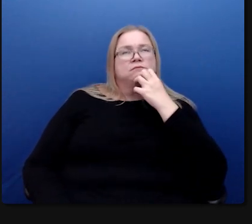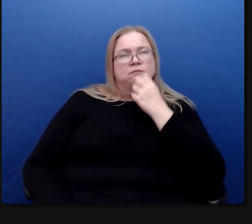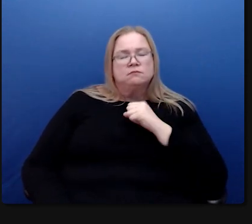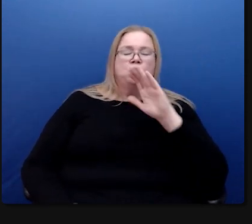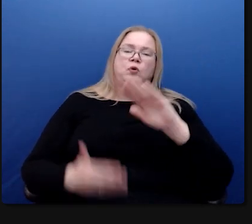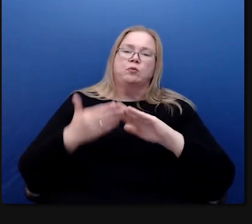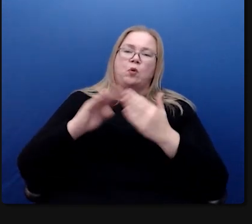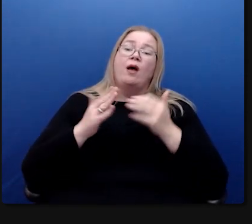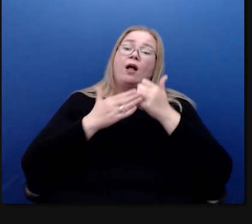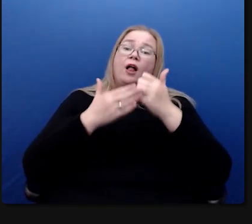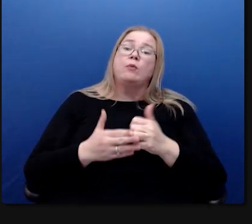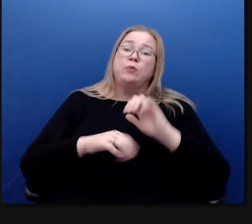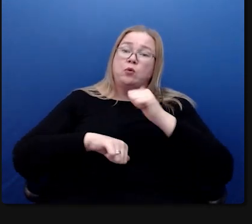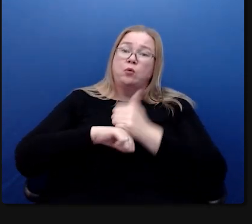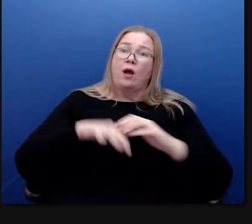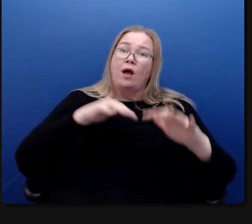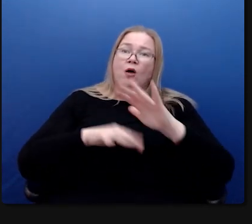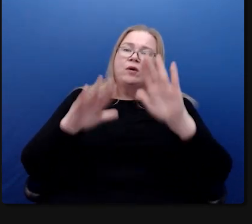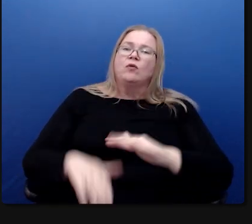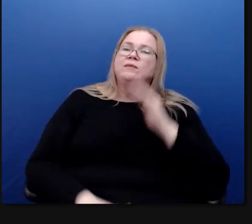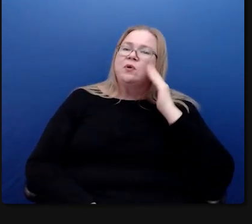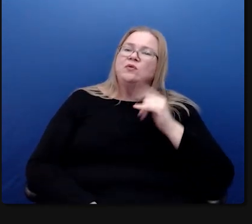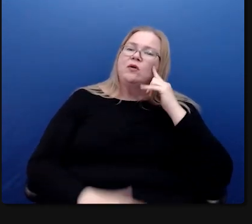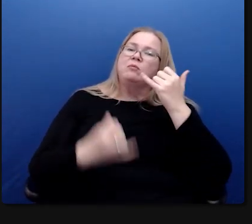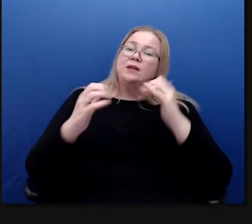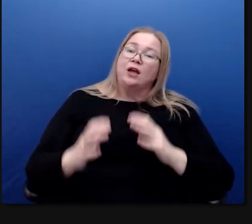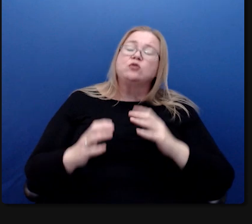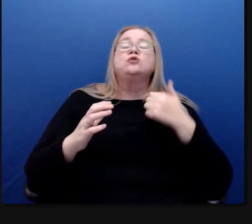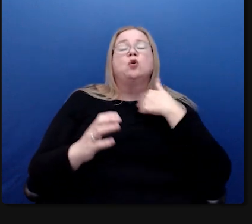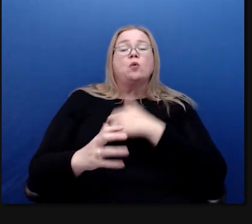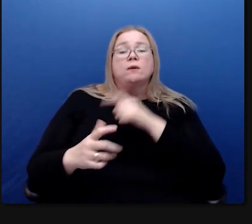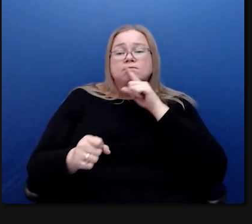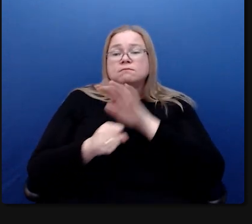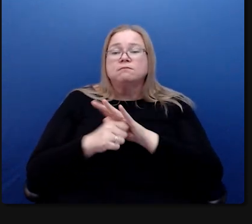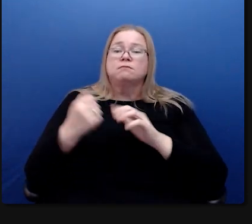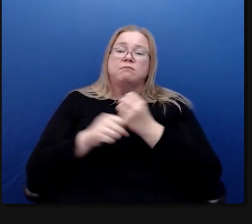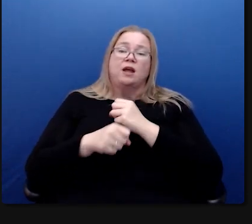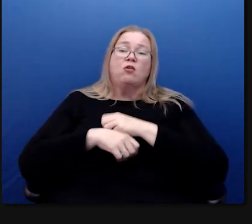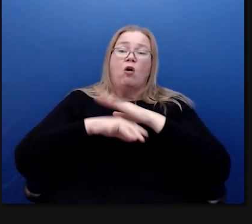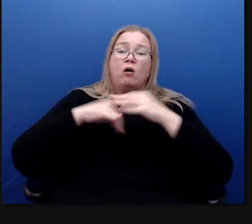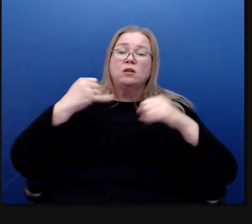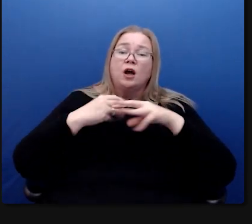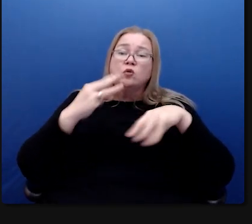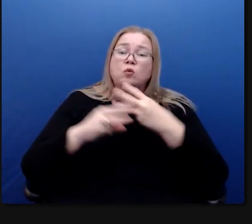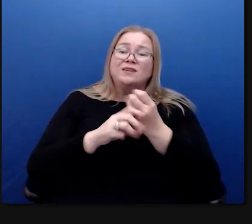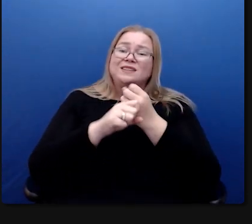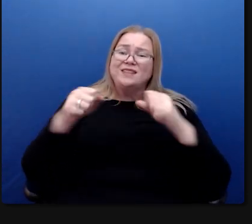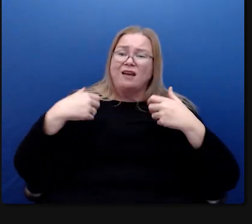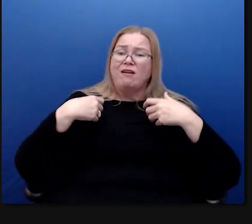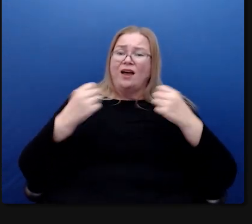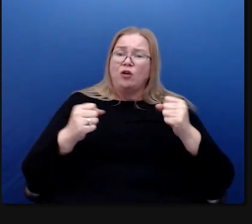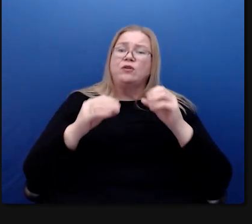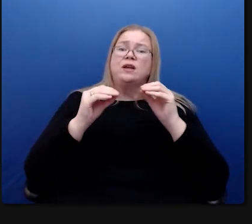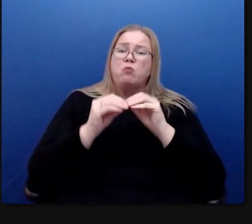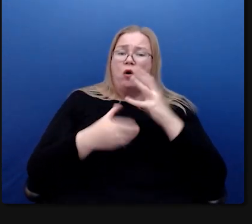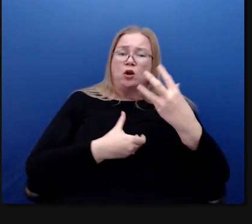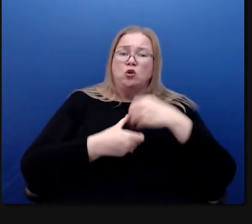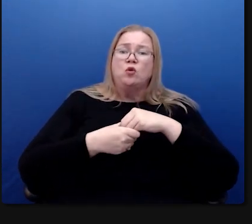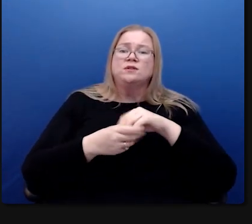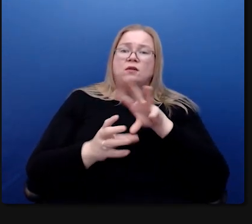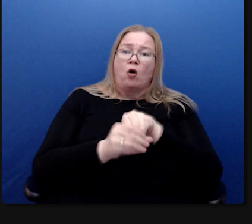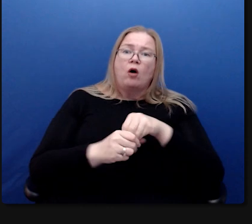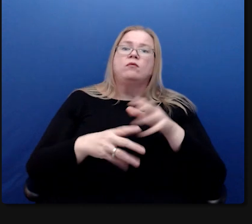In addition to that, when we're talking about costs, it's really critical that we are reducing costs. One example is one of our